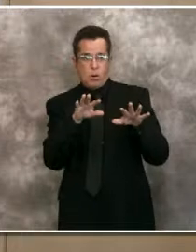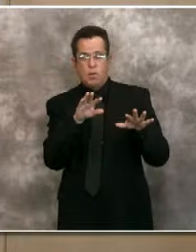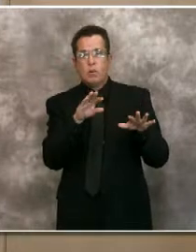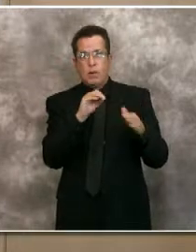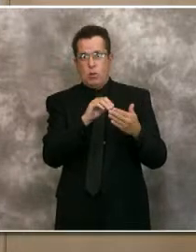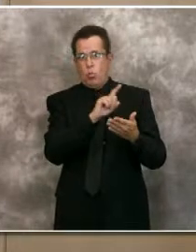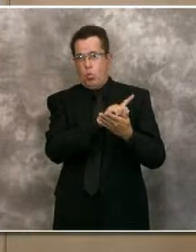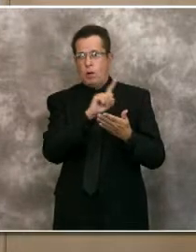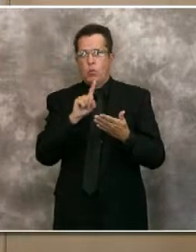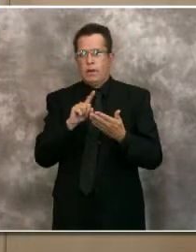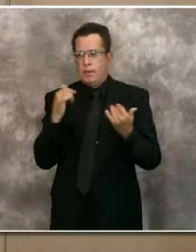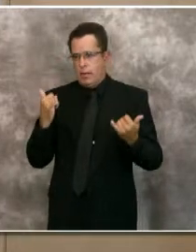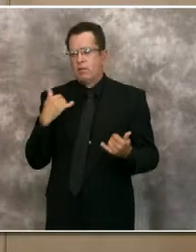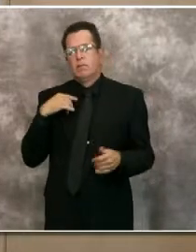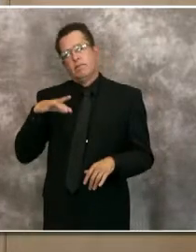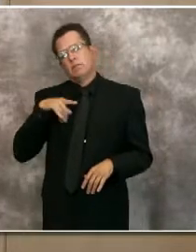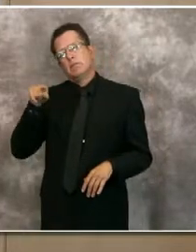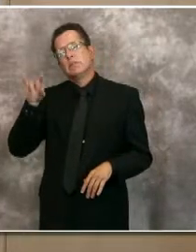in